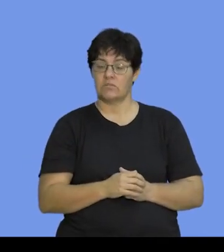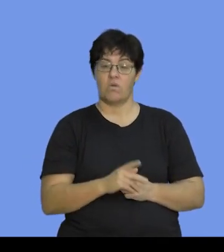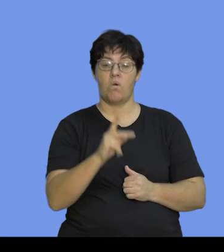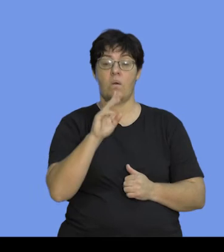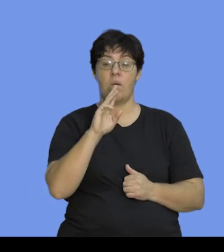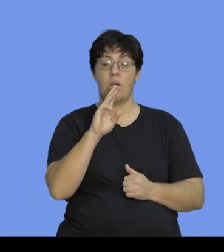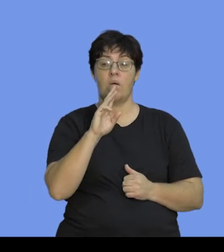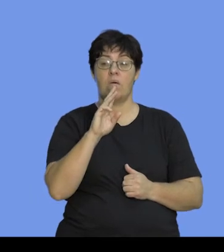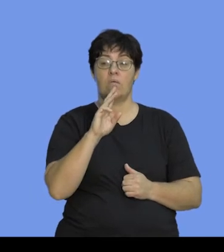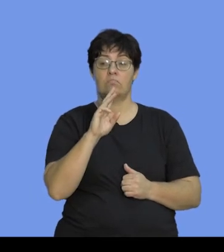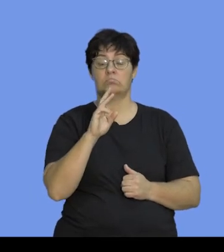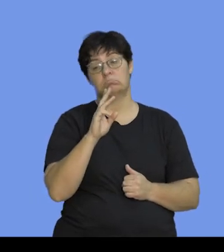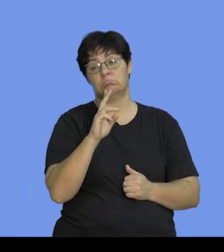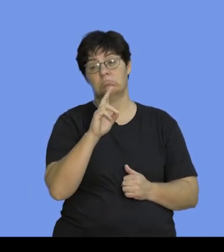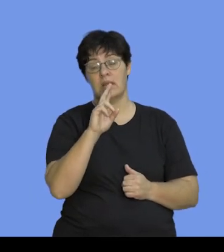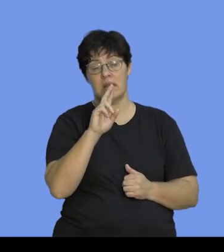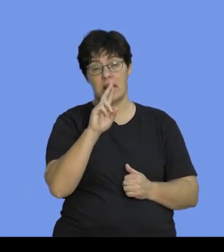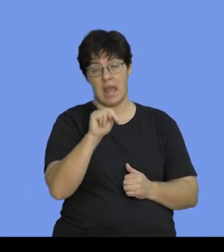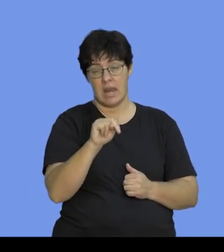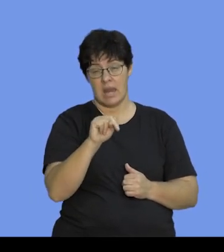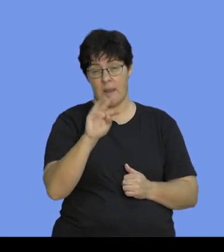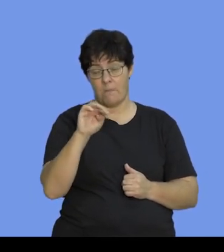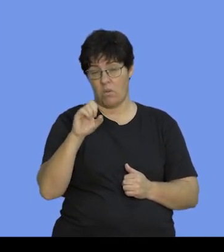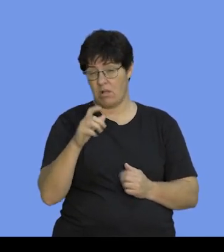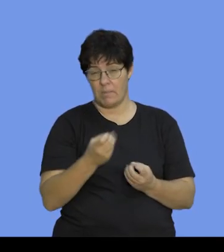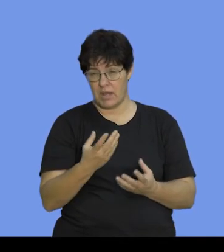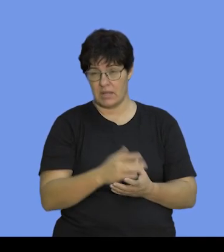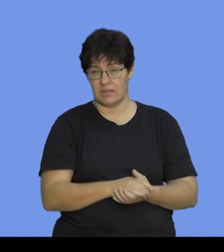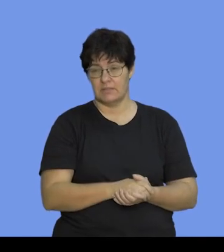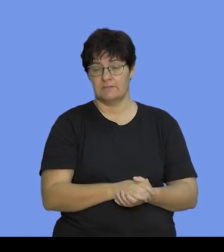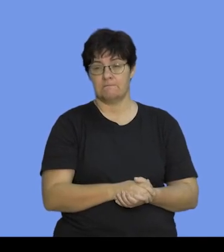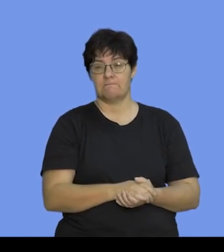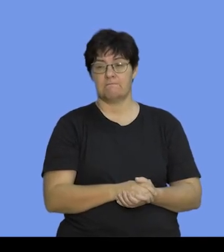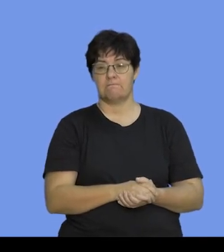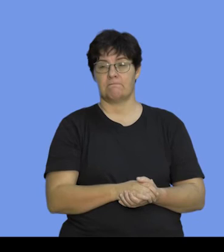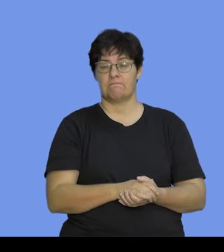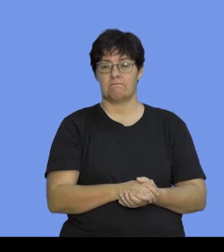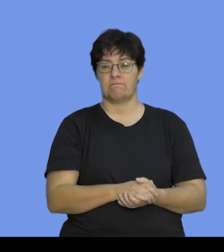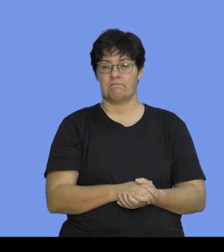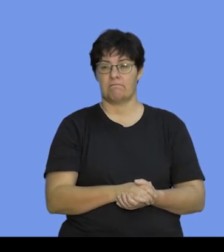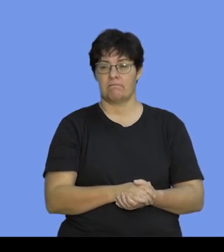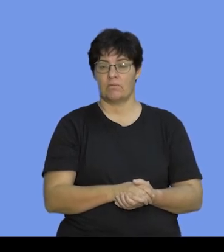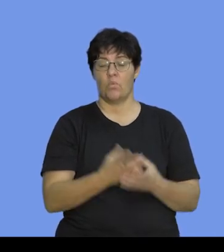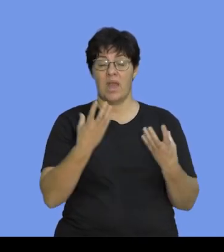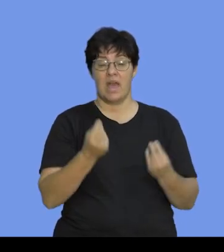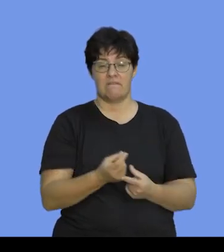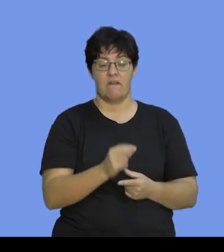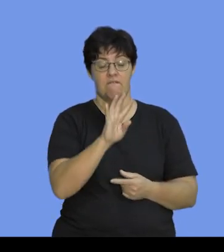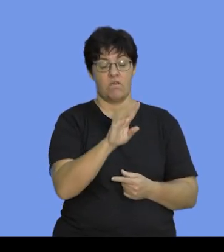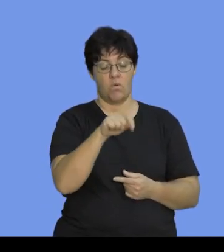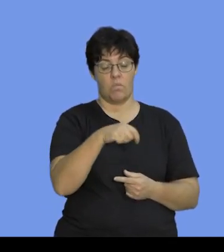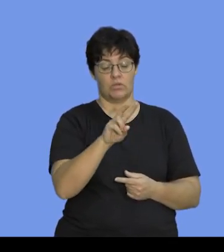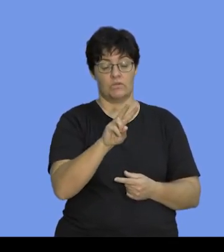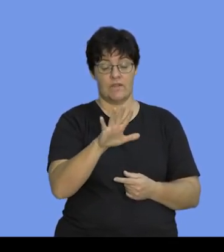is actually, we can just quickly do that by way of calculation. What do we have? We've got